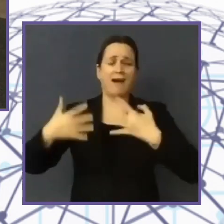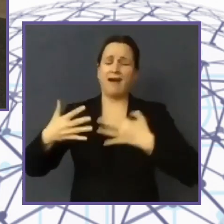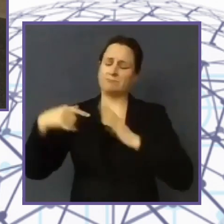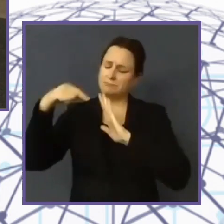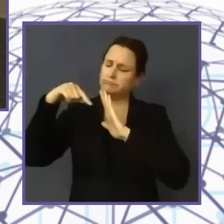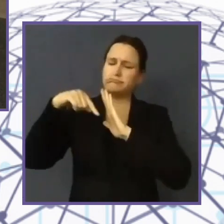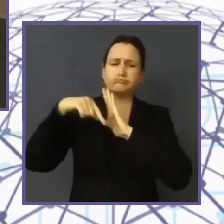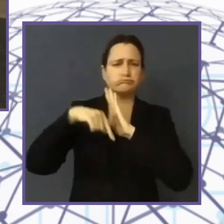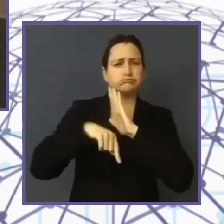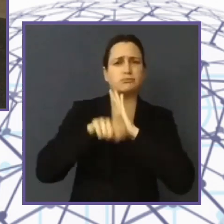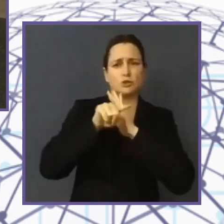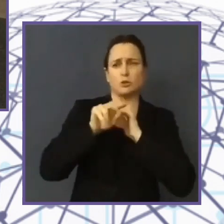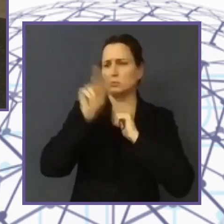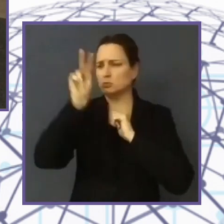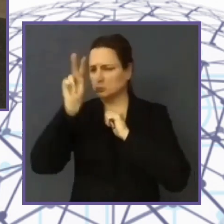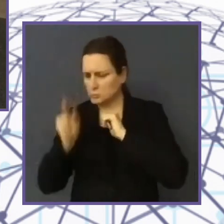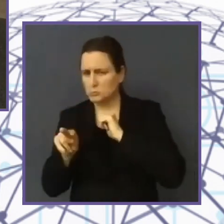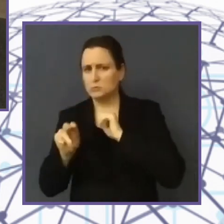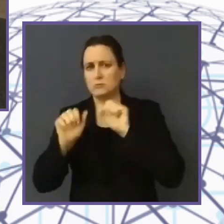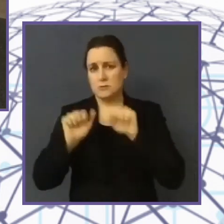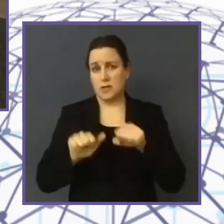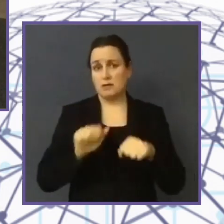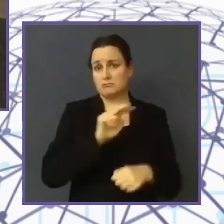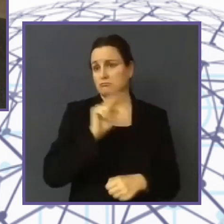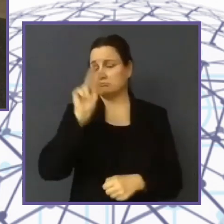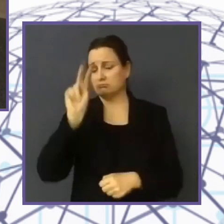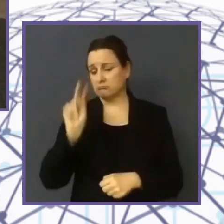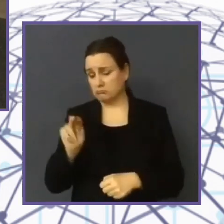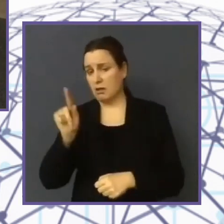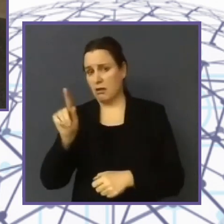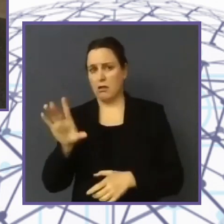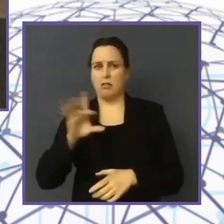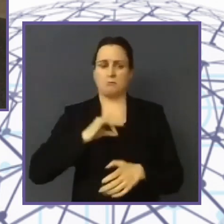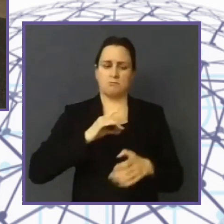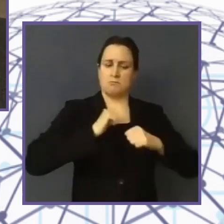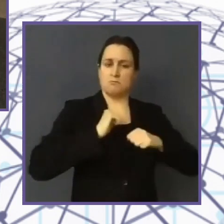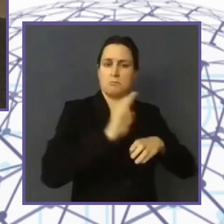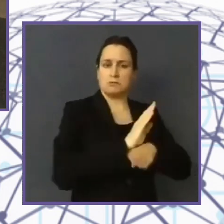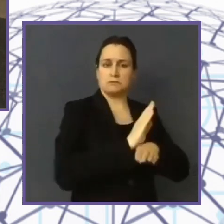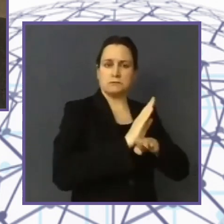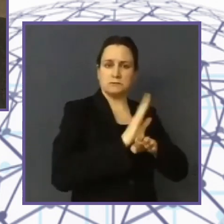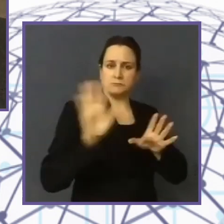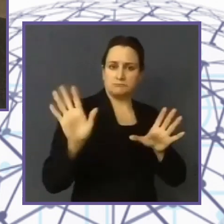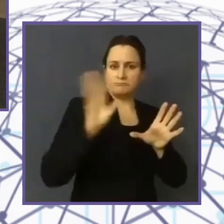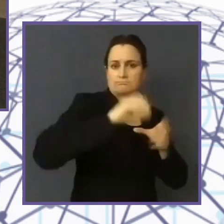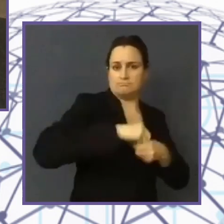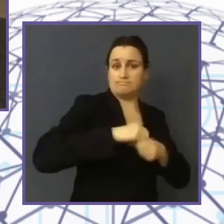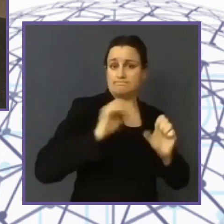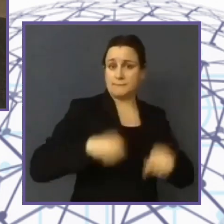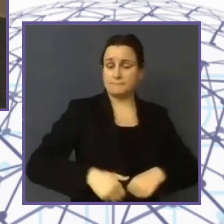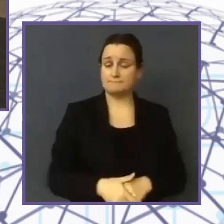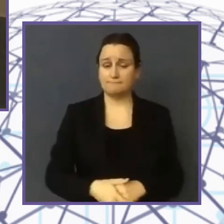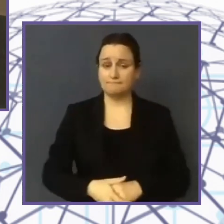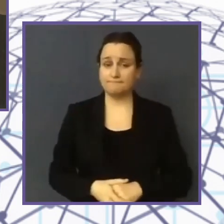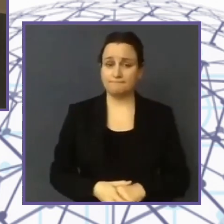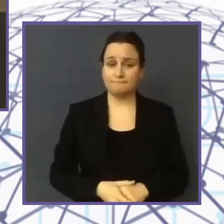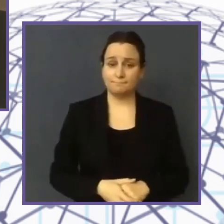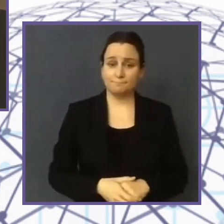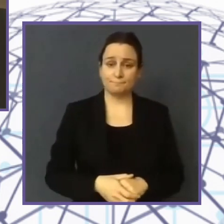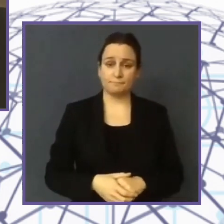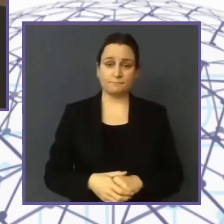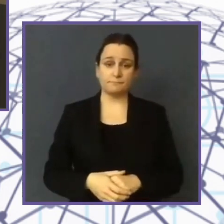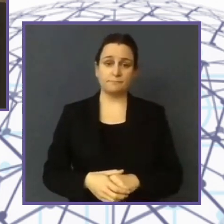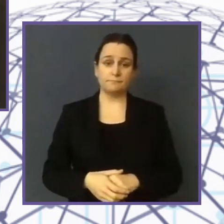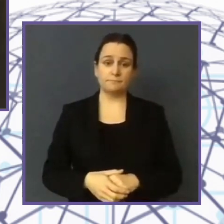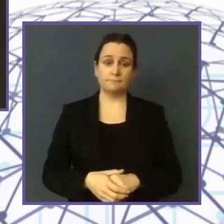innovator and want to be more involved. Thank you. Thank you very much.